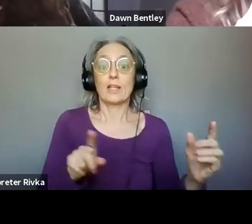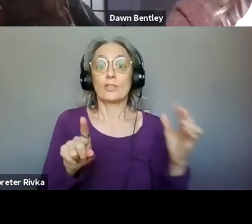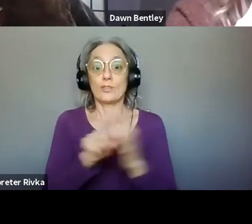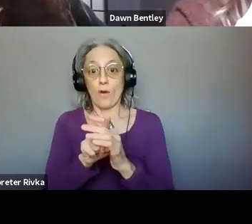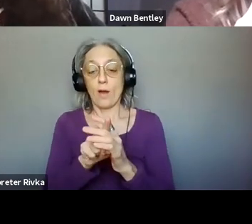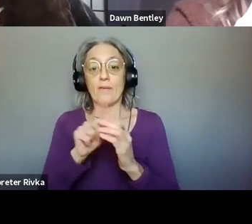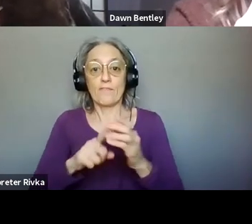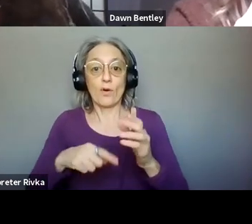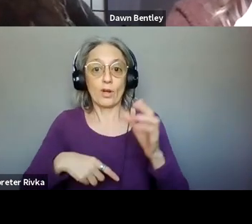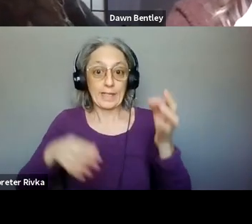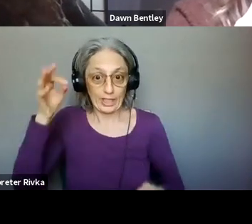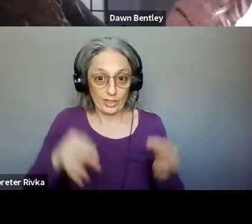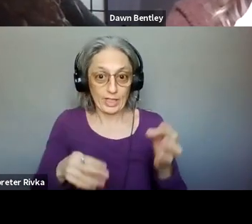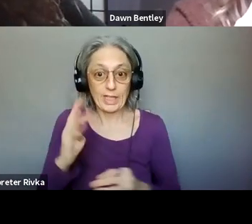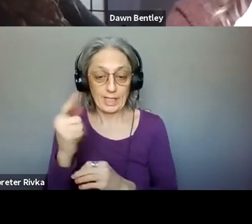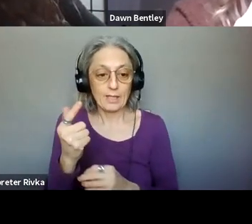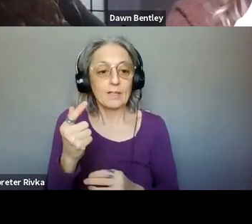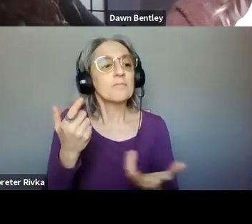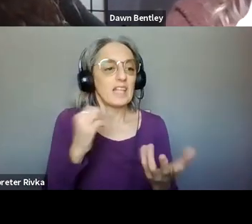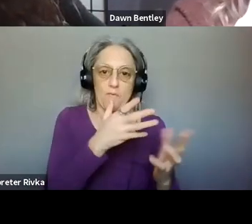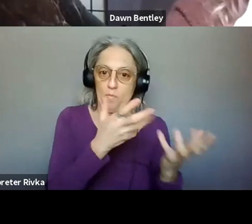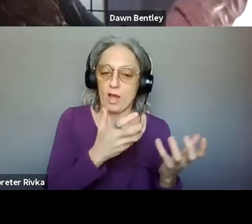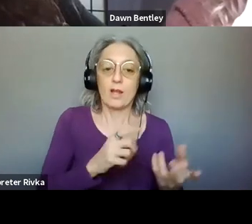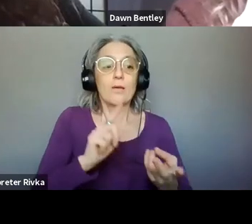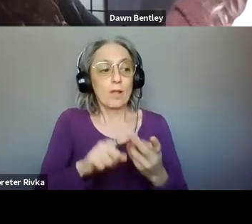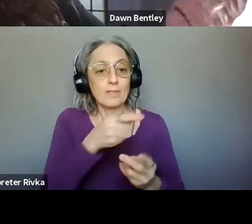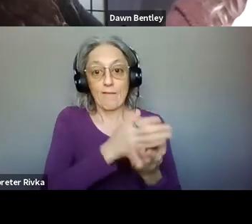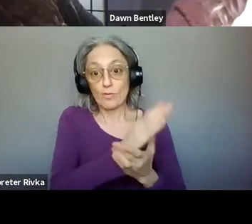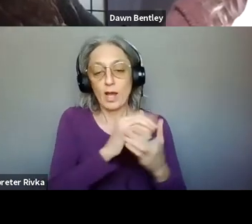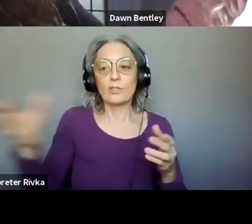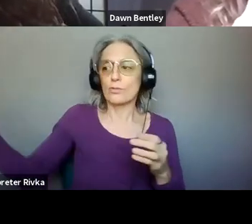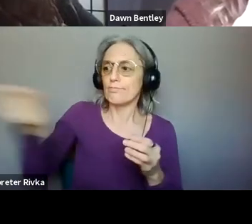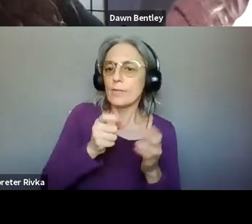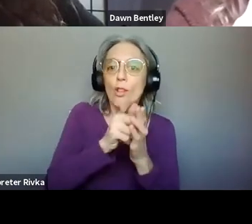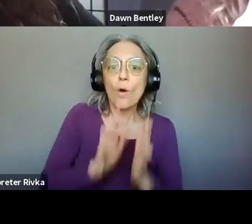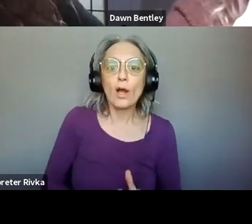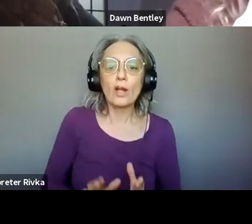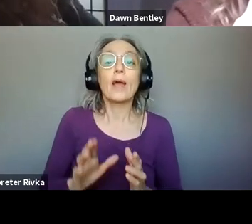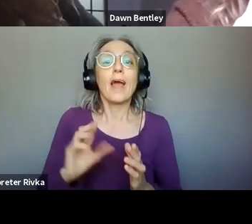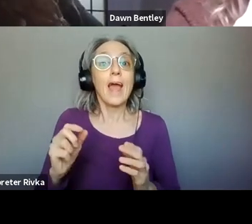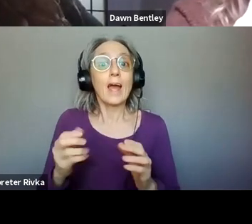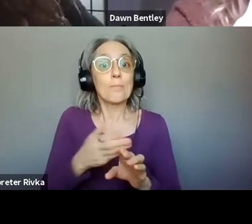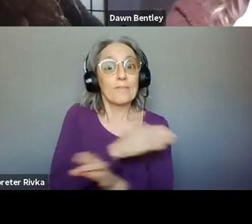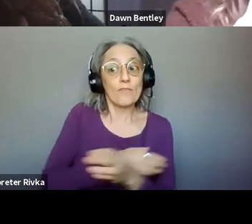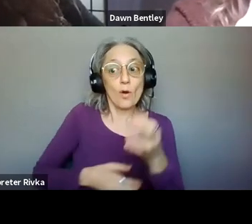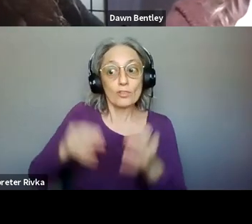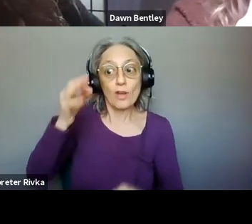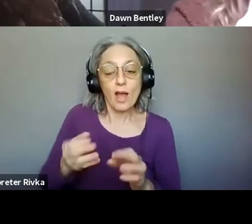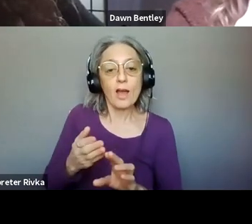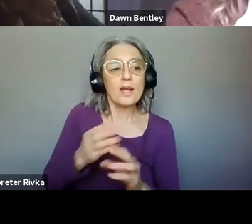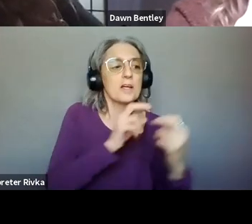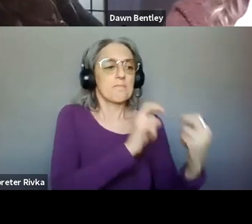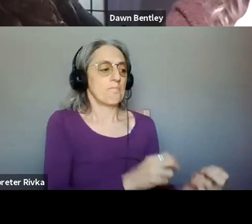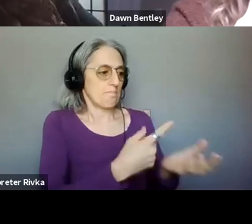at your hearings if you choose to. You also have a right to have counsel present and consult with you prior to the hearing to help prepare your defense. If you